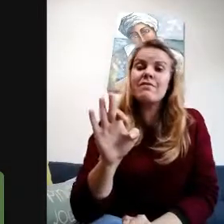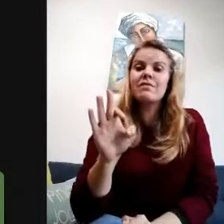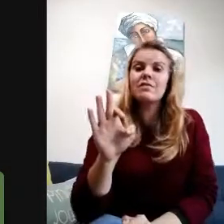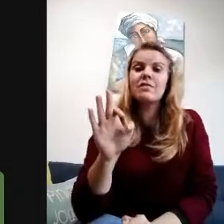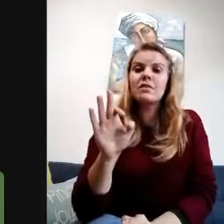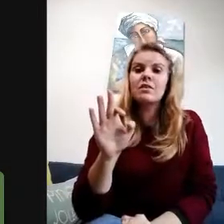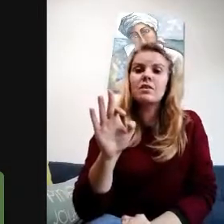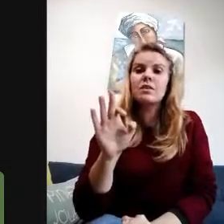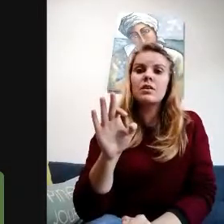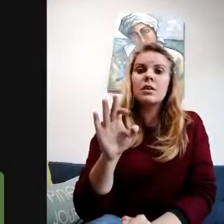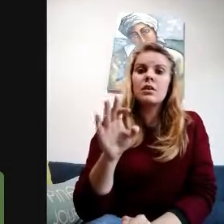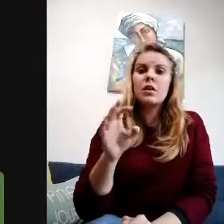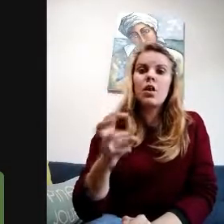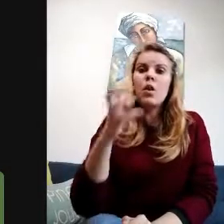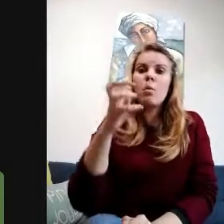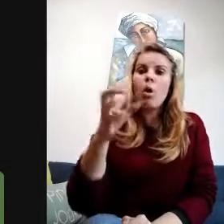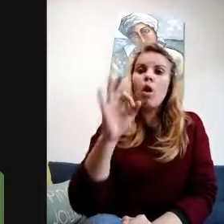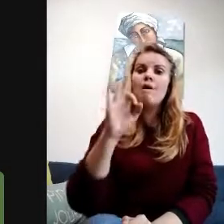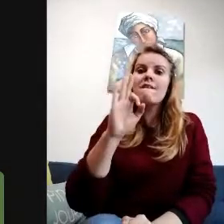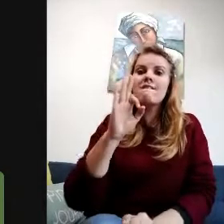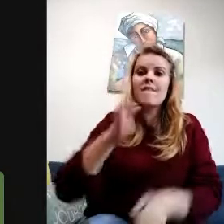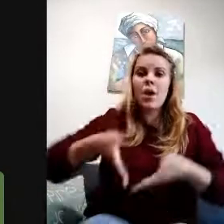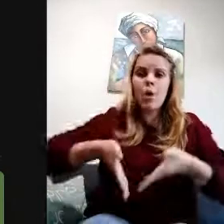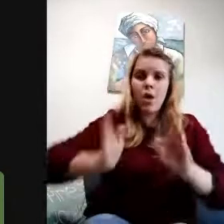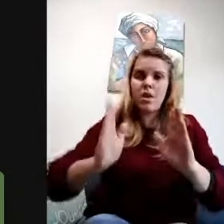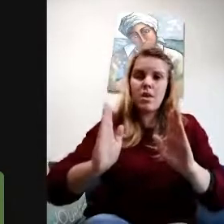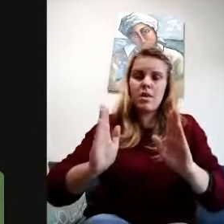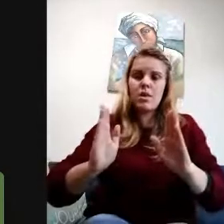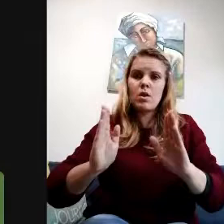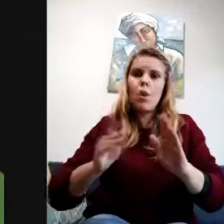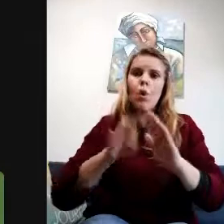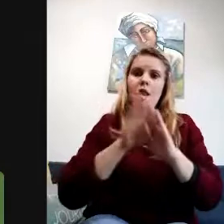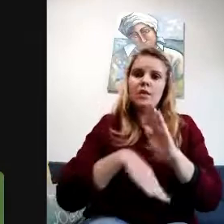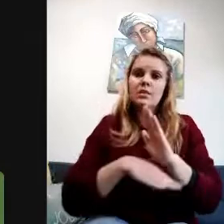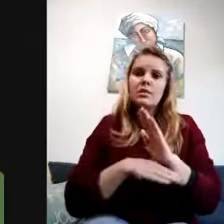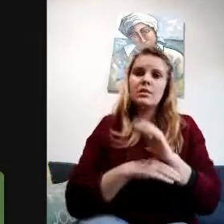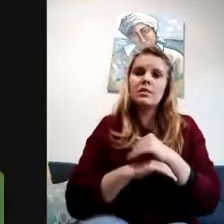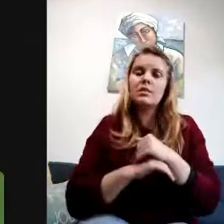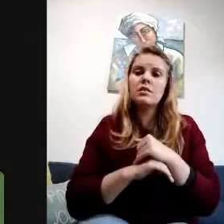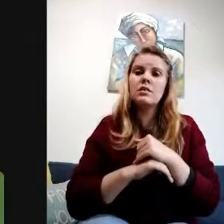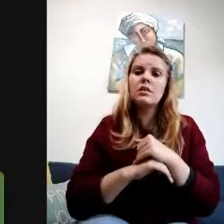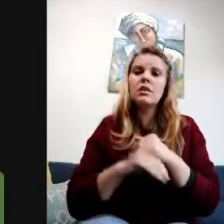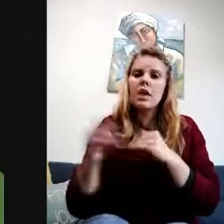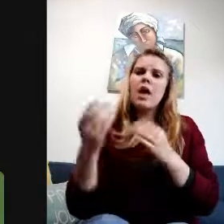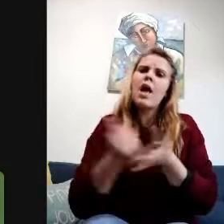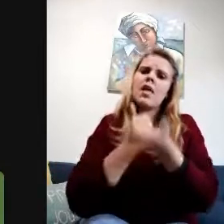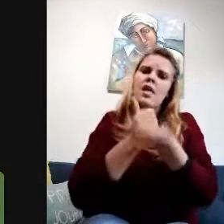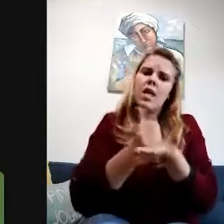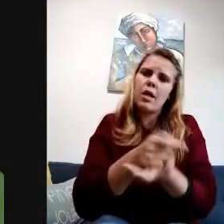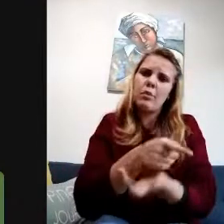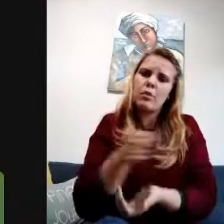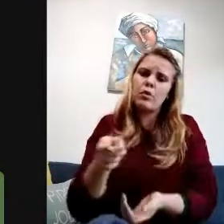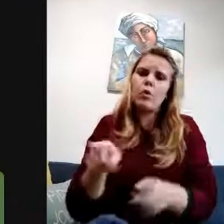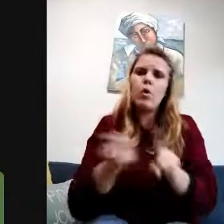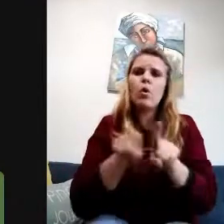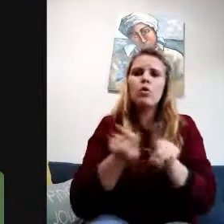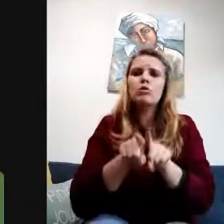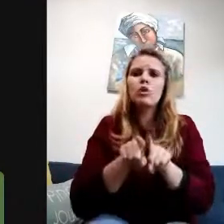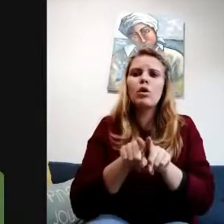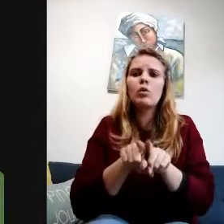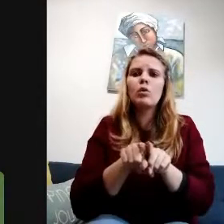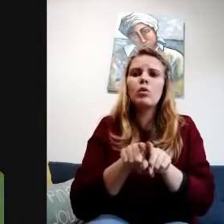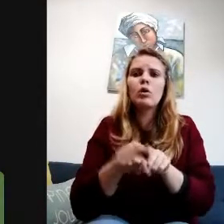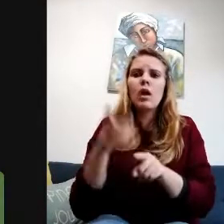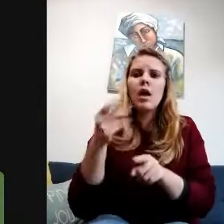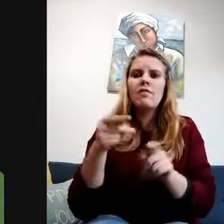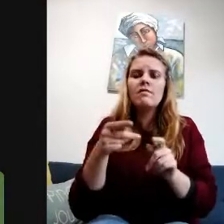to fairway height or less. So that's one of the rules that are in play, which helps them. There's a pace of play policy. I'm going to talk a little bit